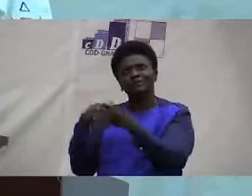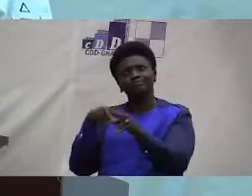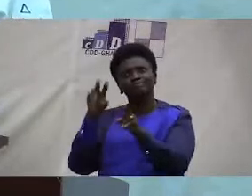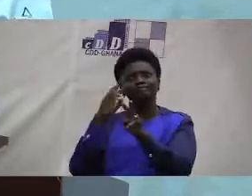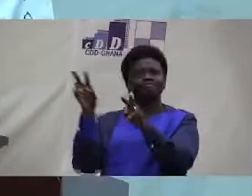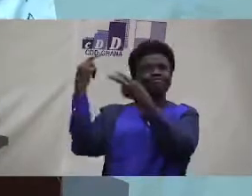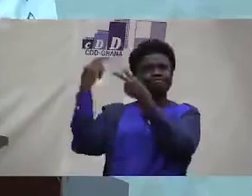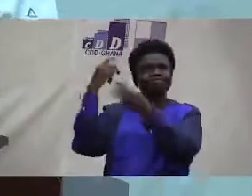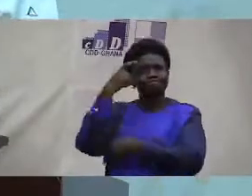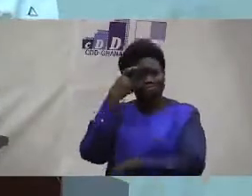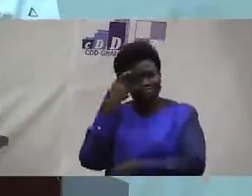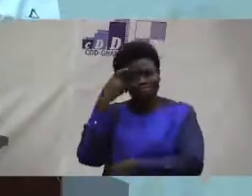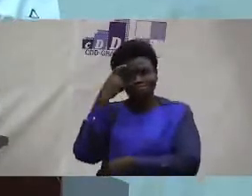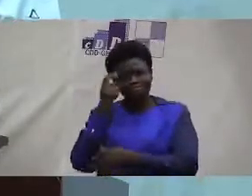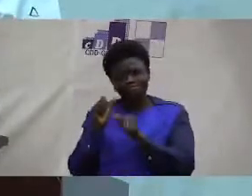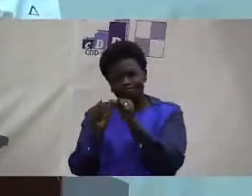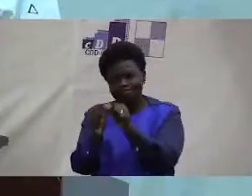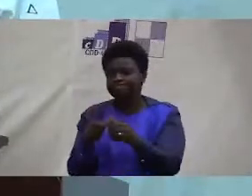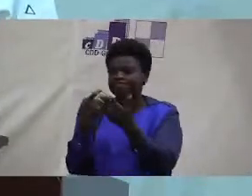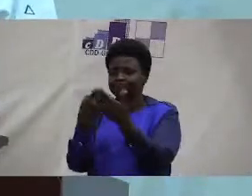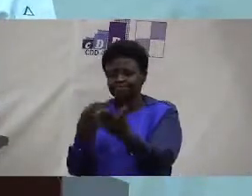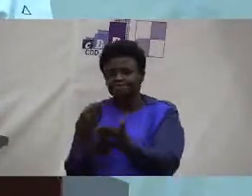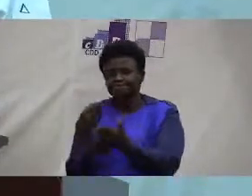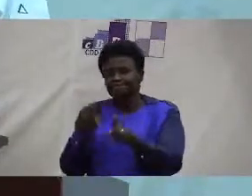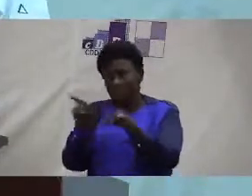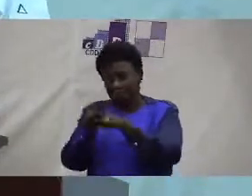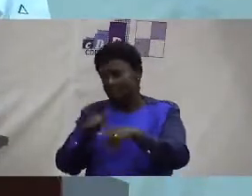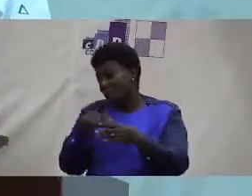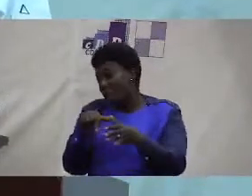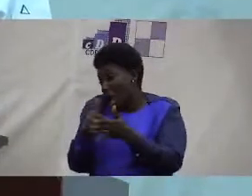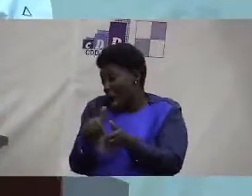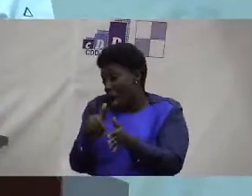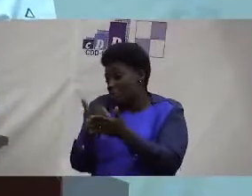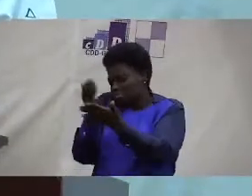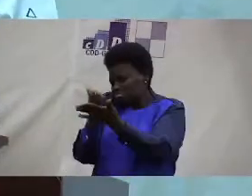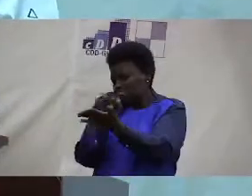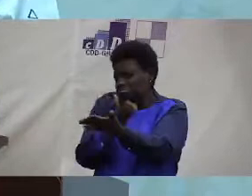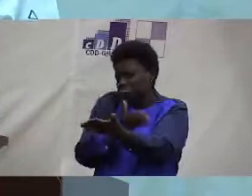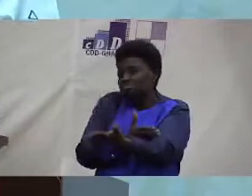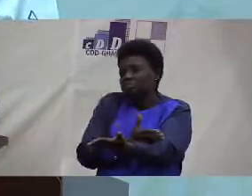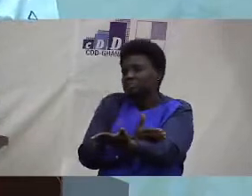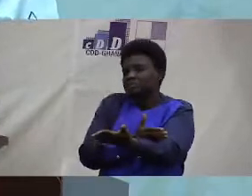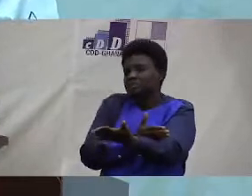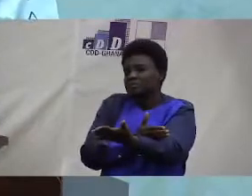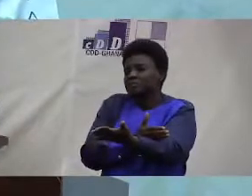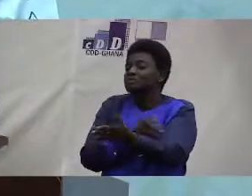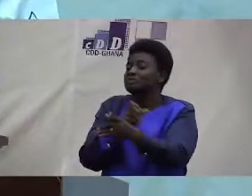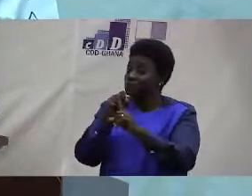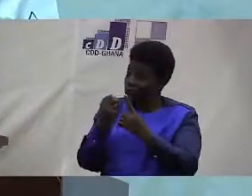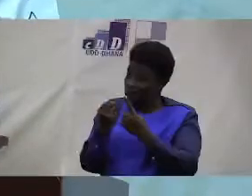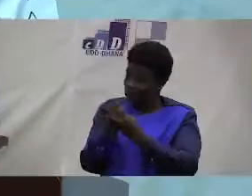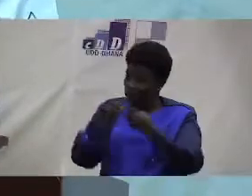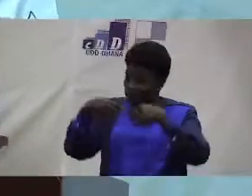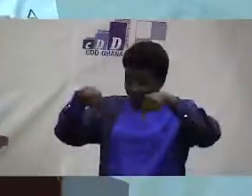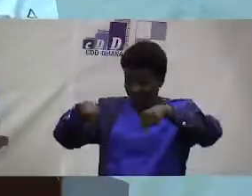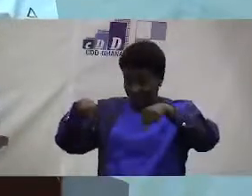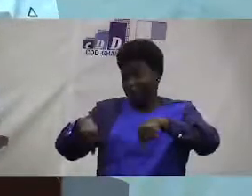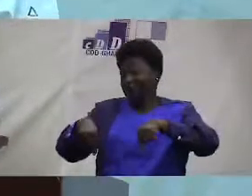and continued discussion and debating how to improve the situation we are